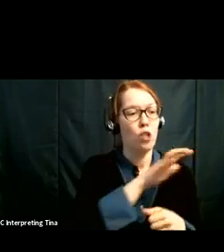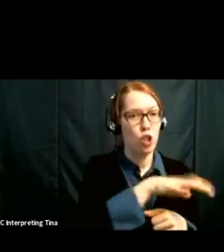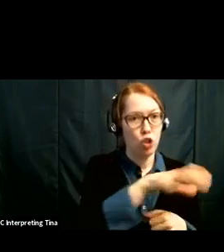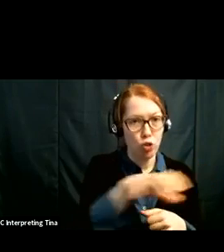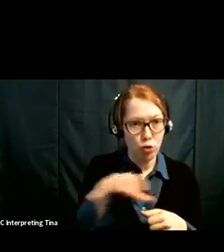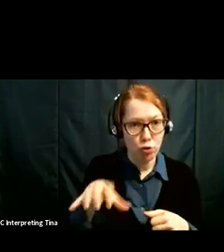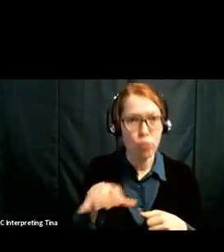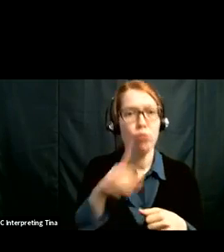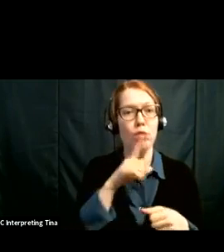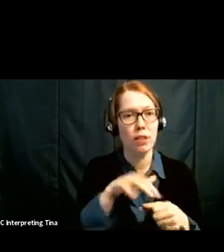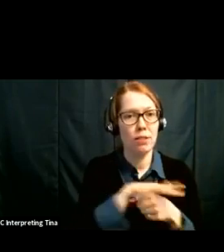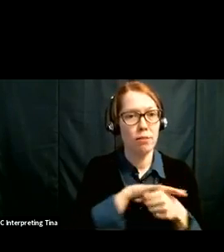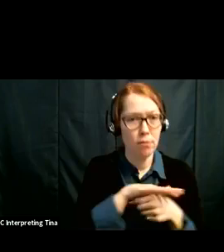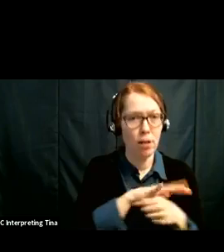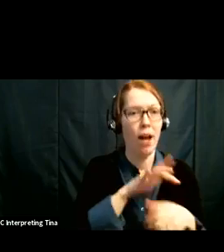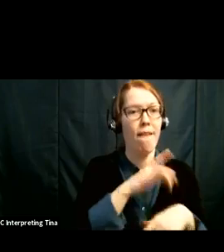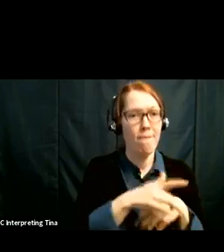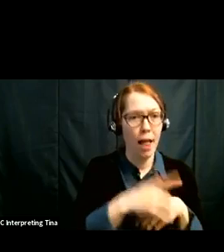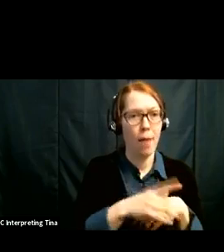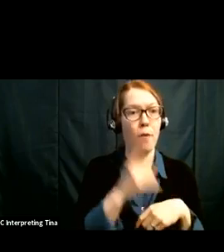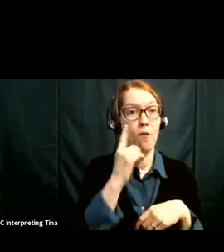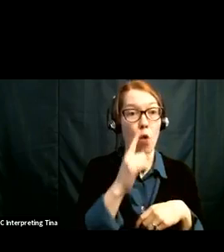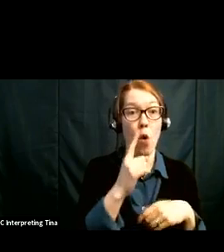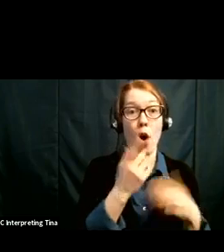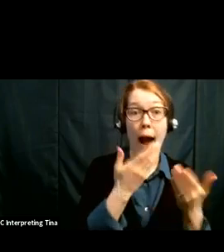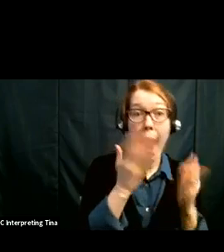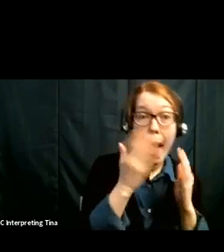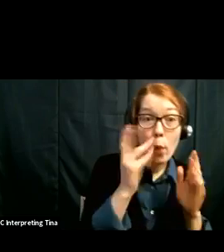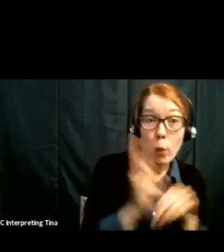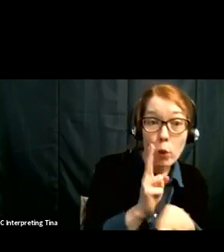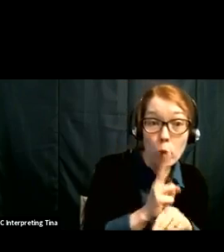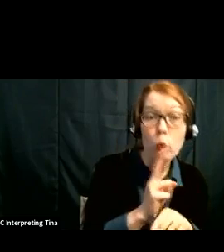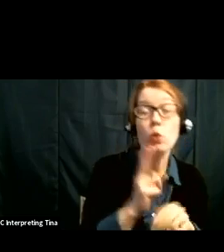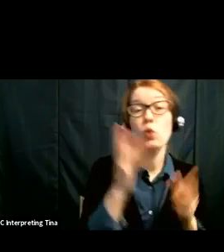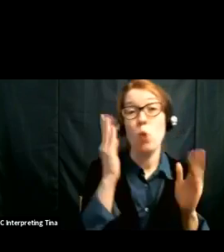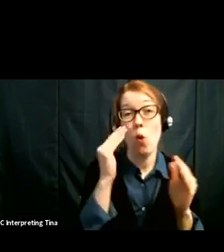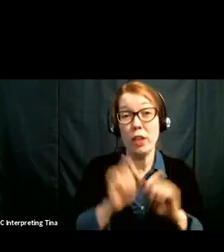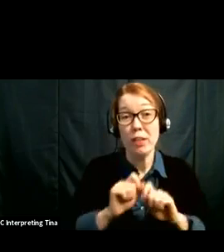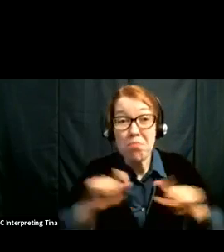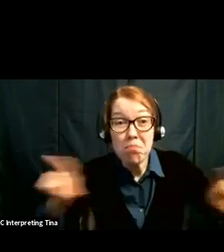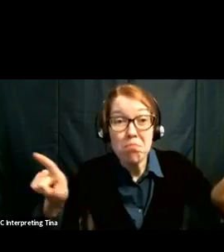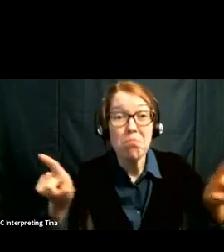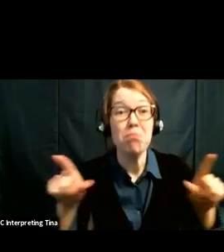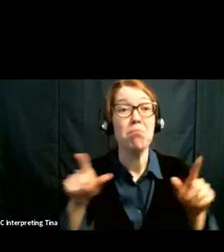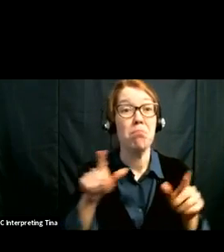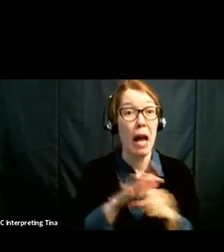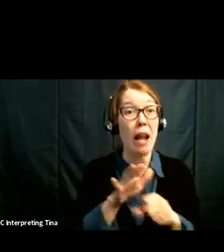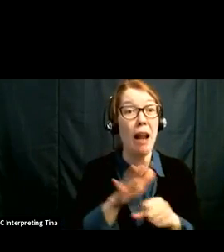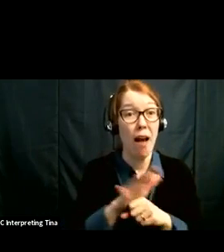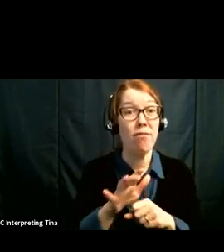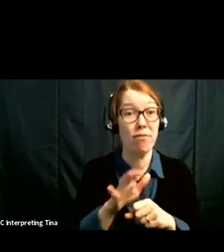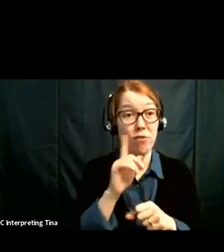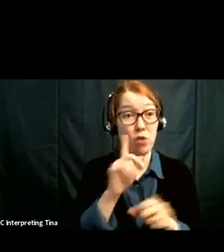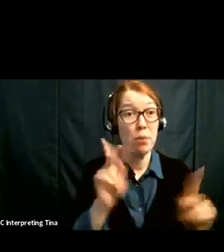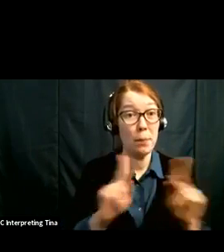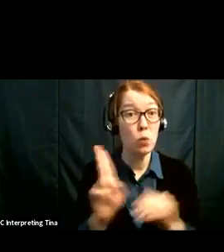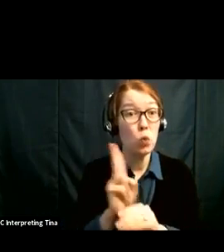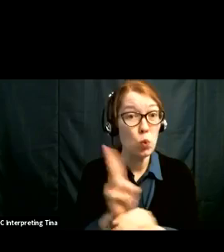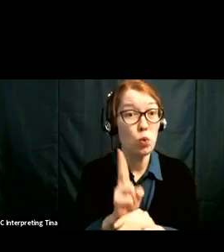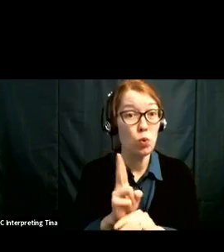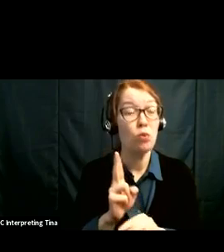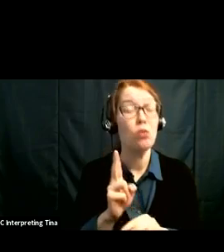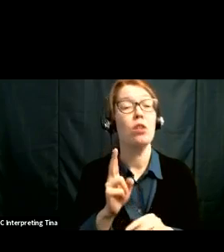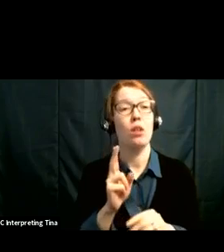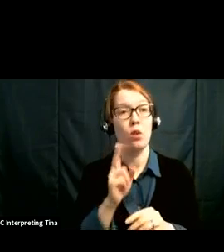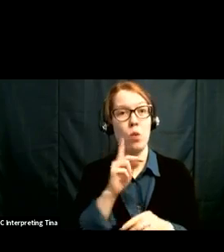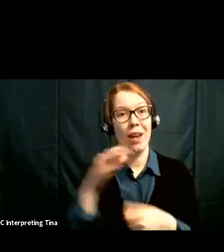face masks for the community for Halloween use. Hopefully we can get them out quick enough. But again, we have Election Day coming up too. We're going